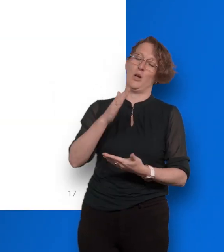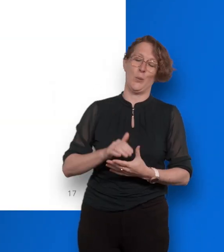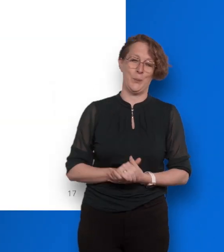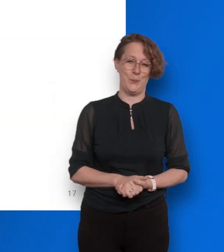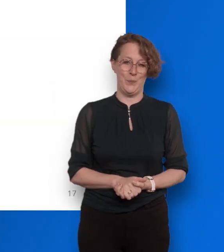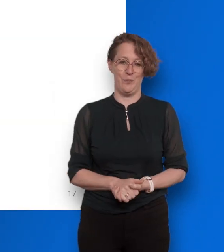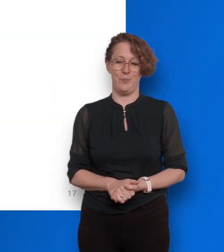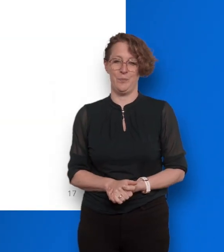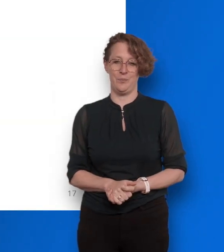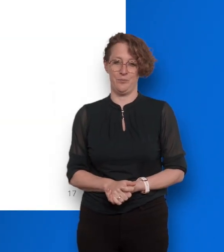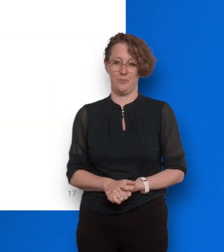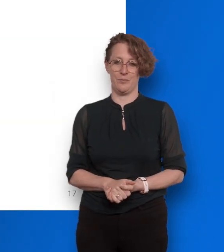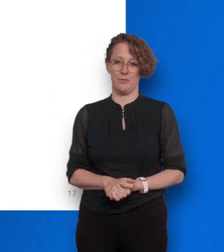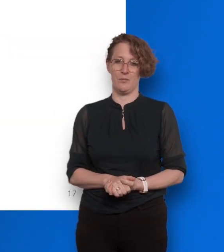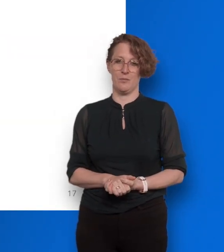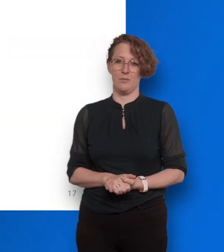Next slide. Thank you.